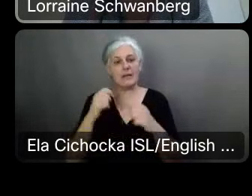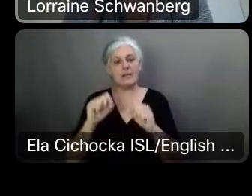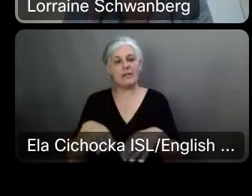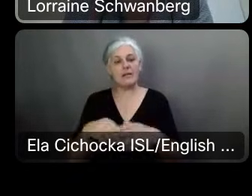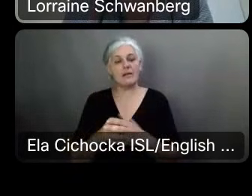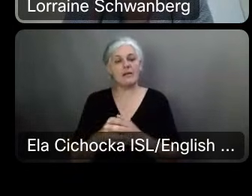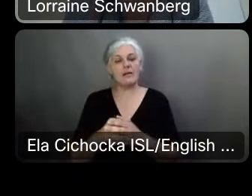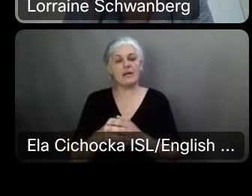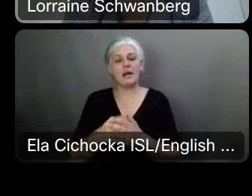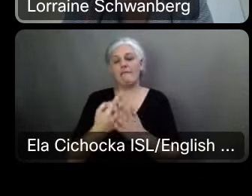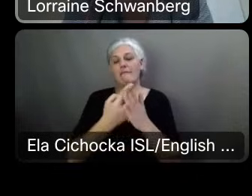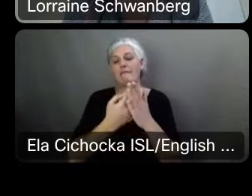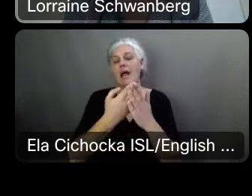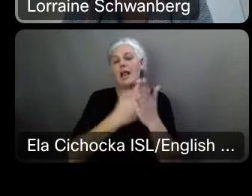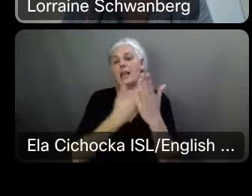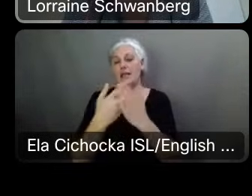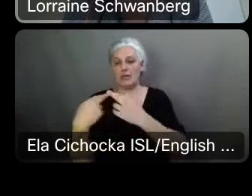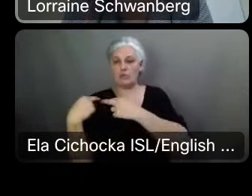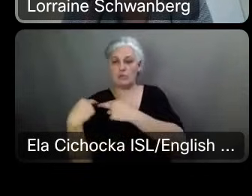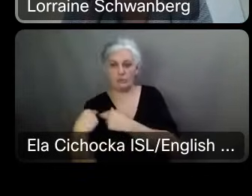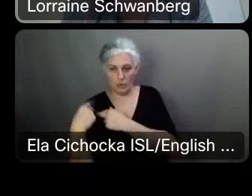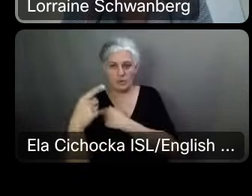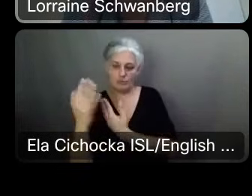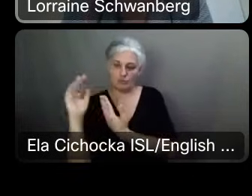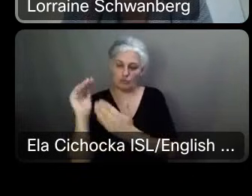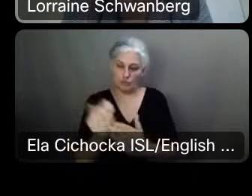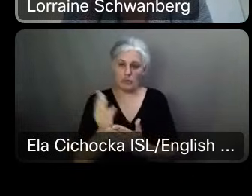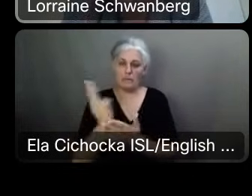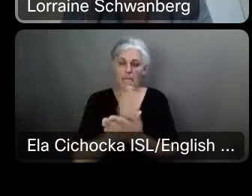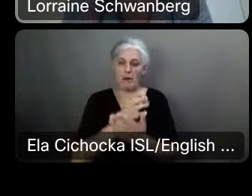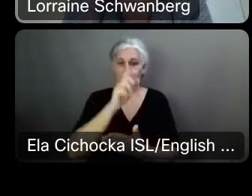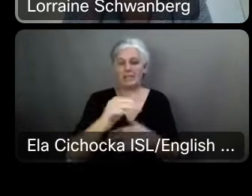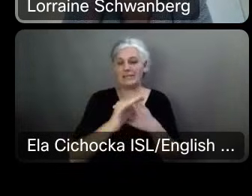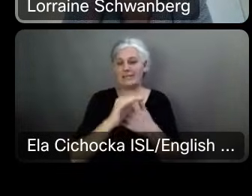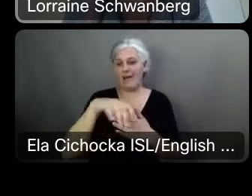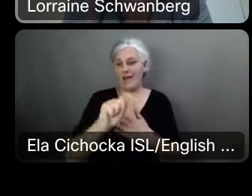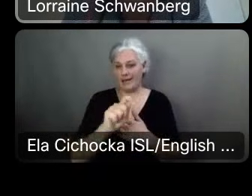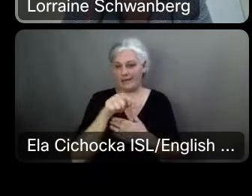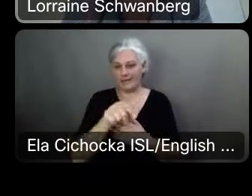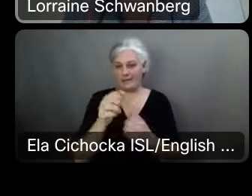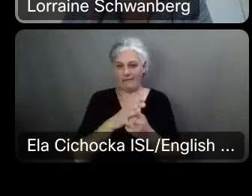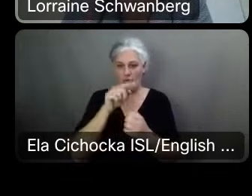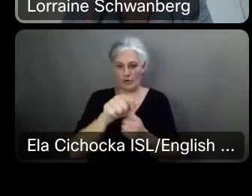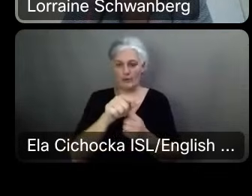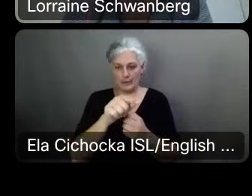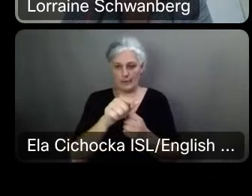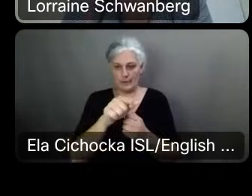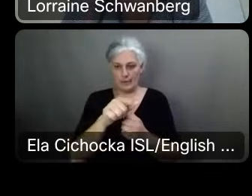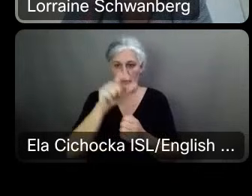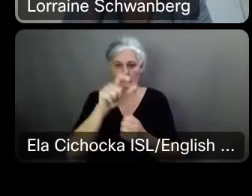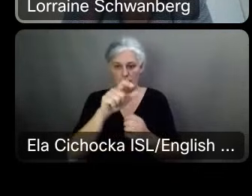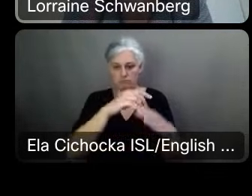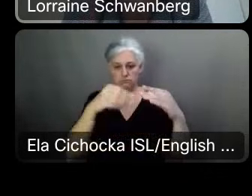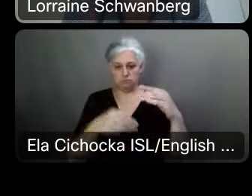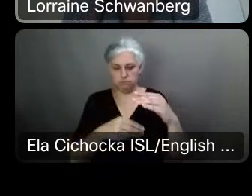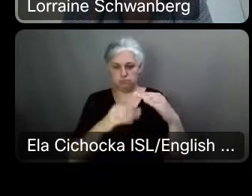legal obligation that has been introduced as part of the Patient Safety Act for that subset of incidents